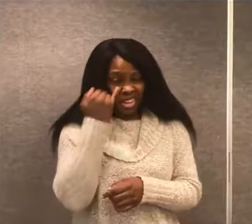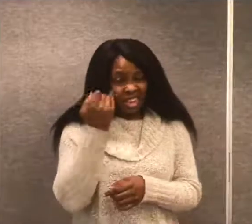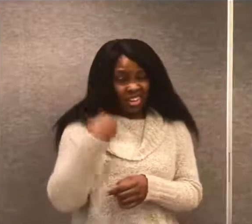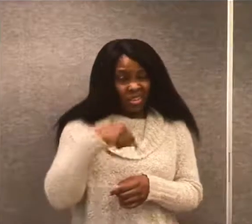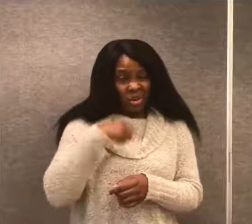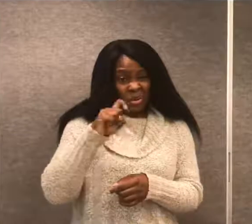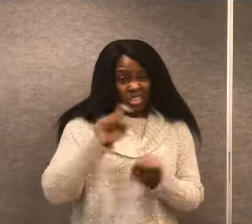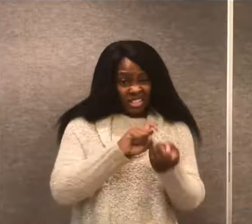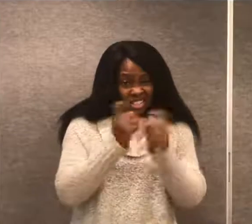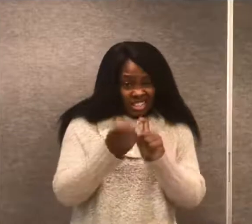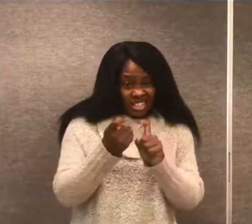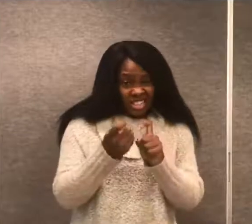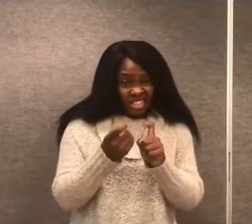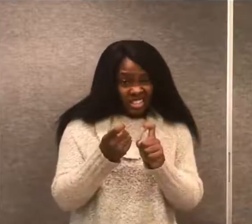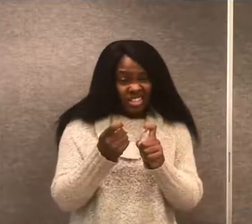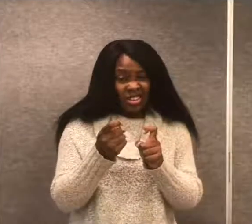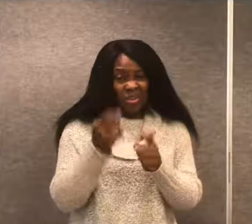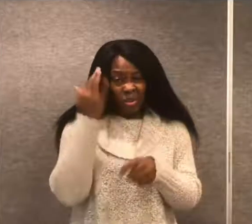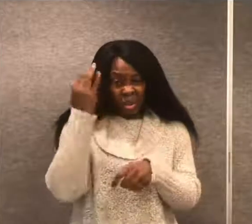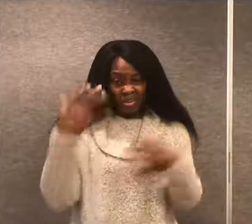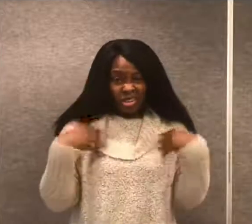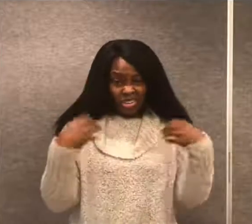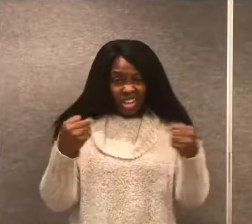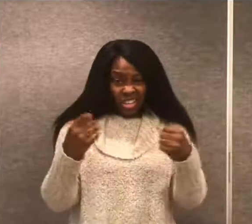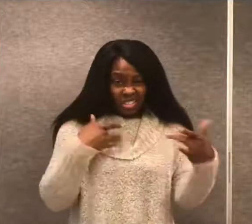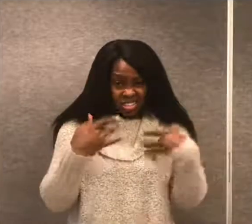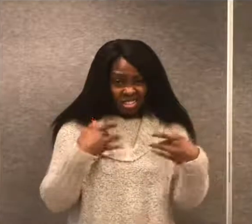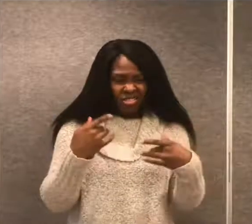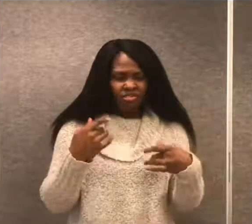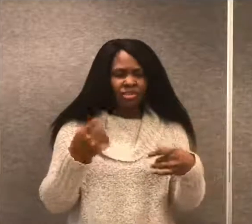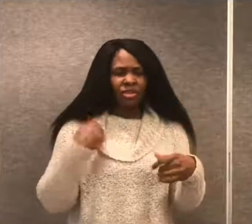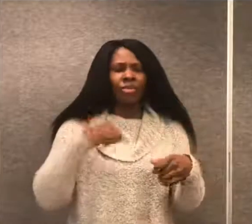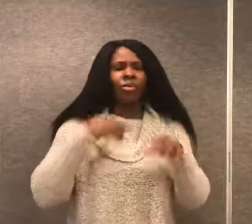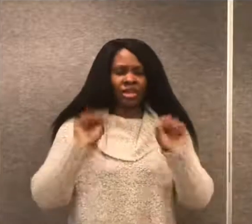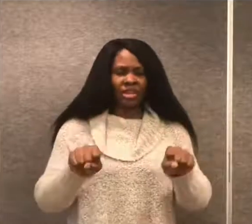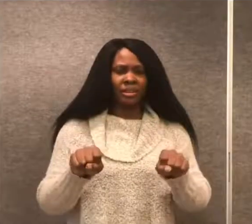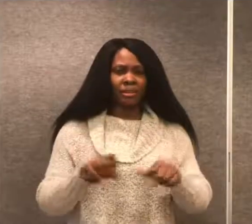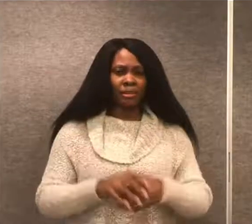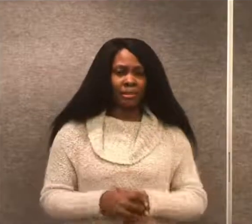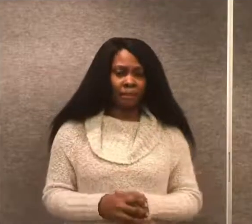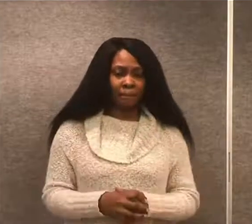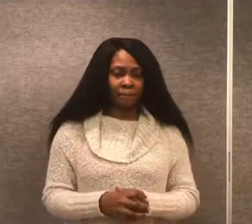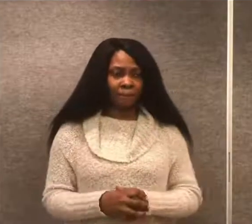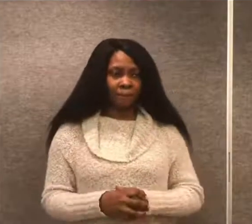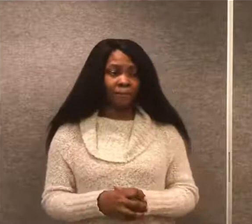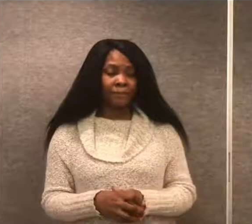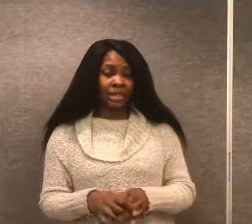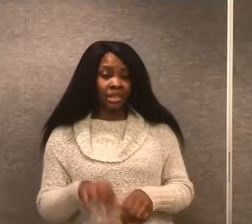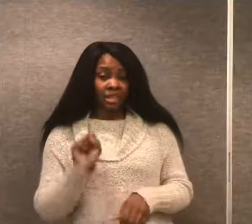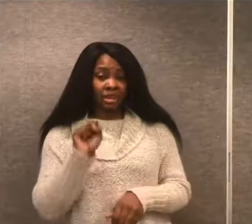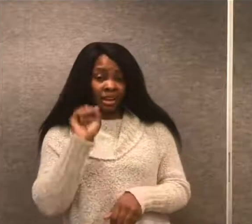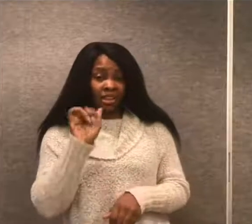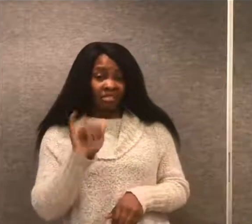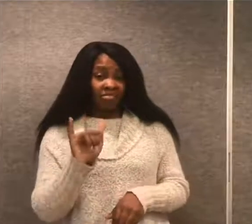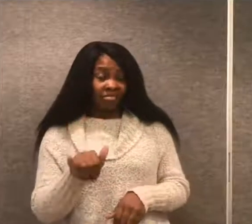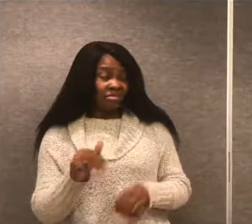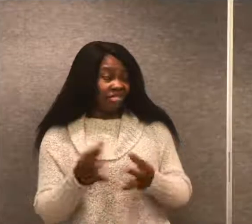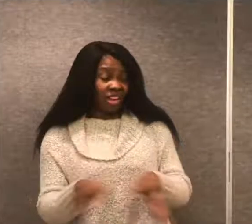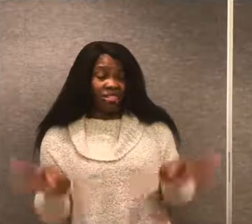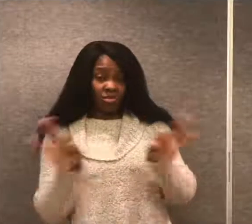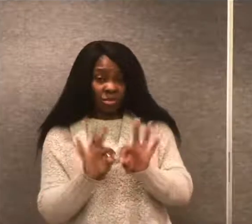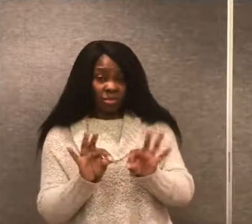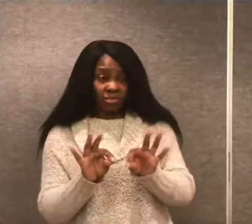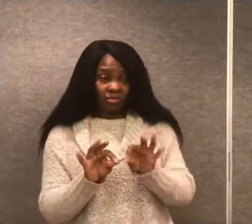and the curve, we will make that decision. Right. Wow, that is important. Are